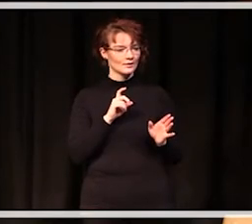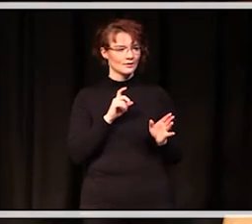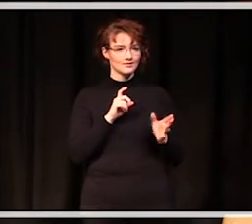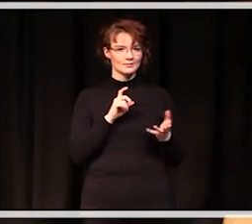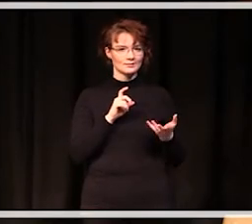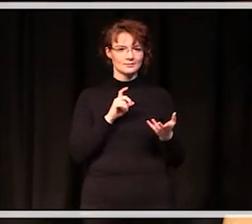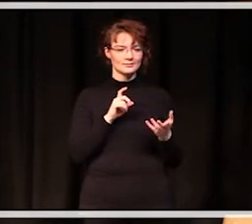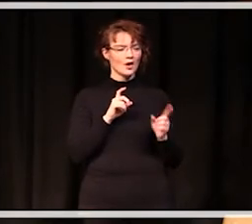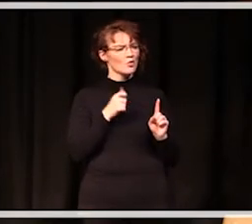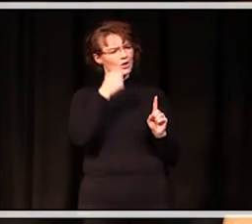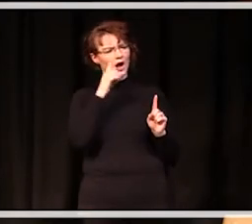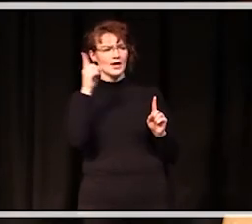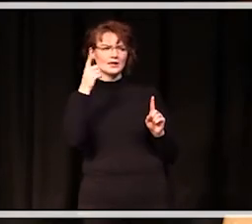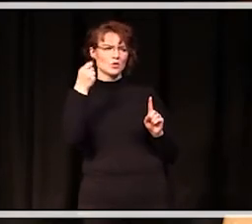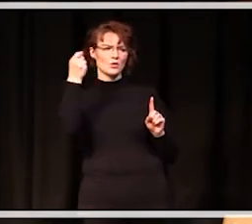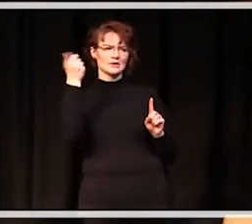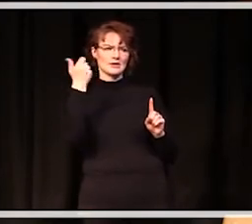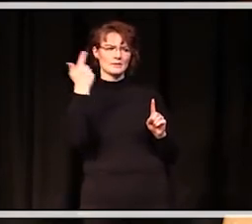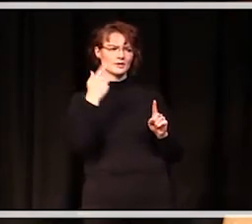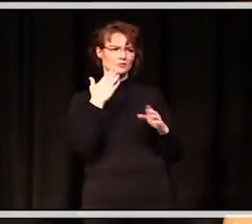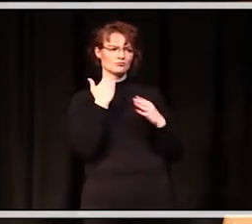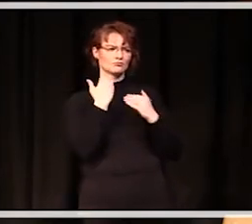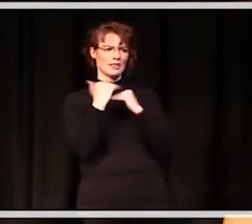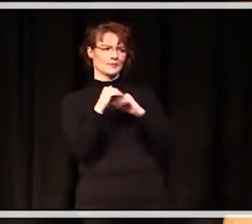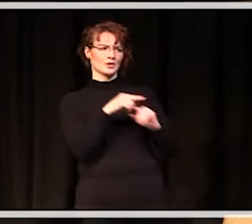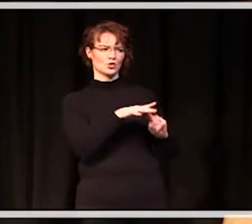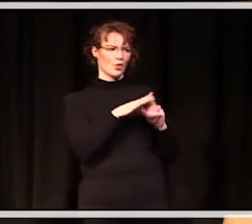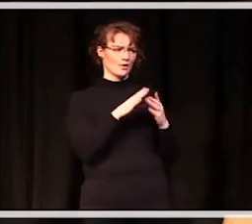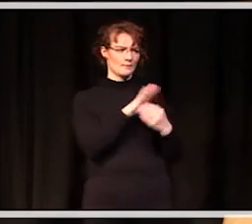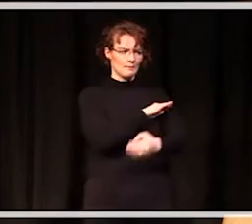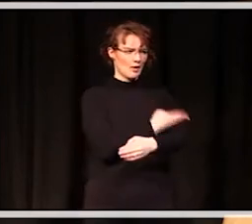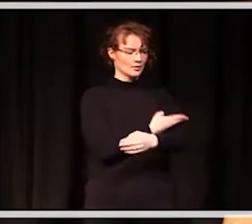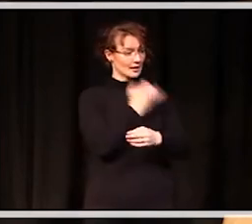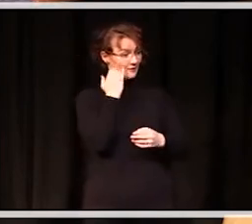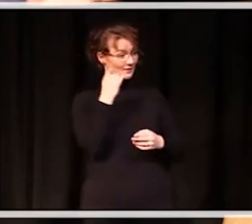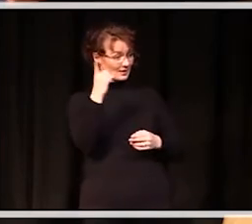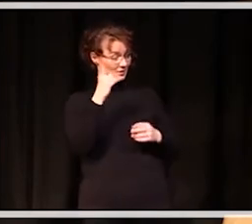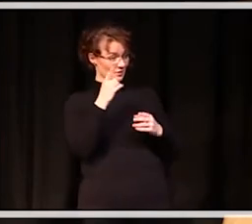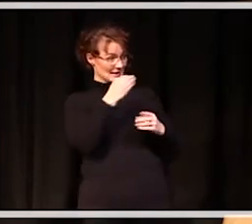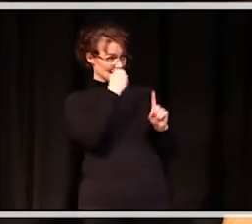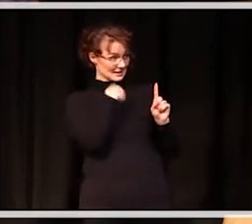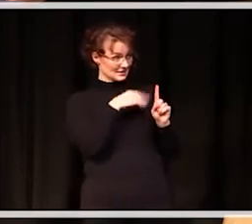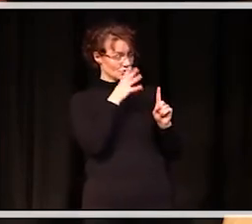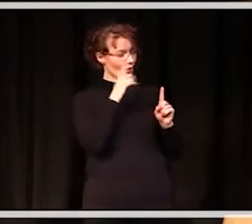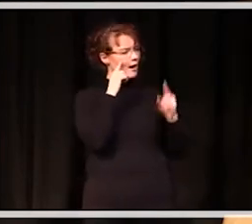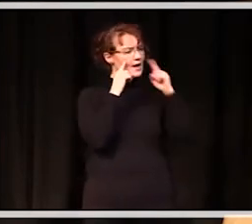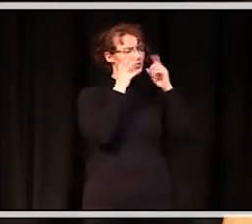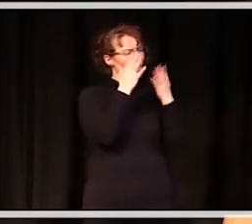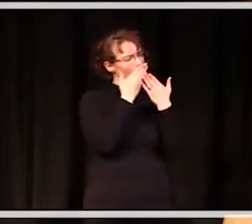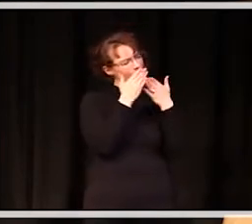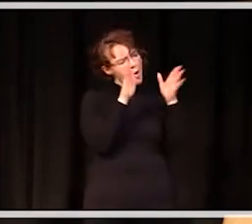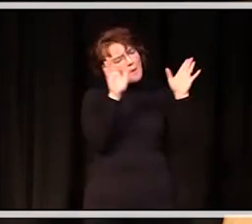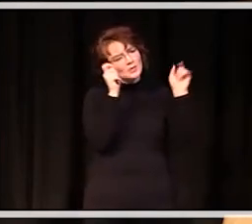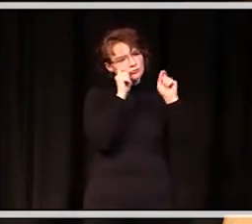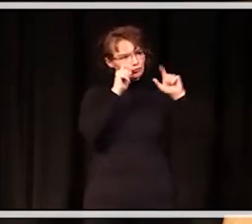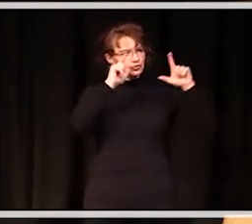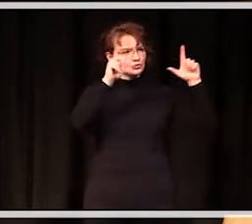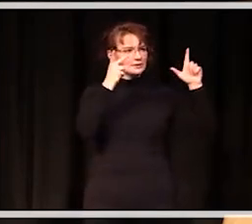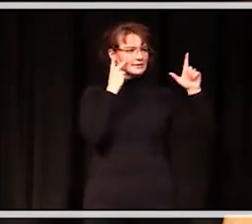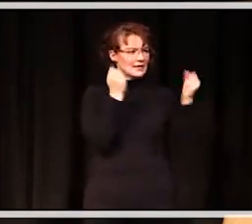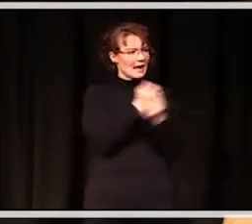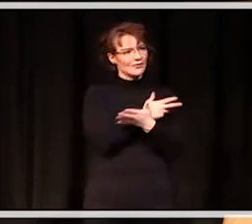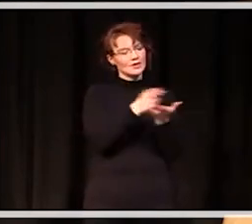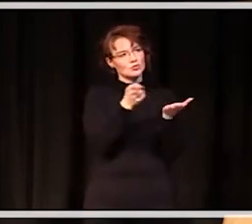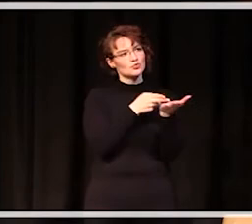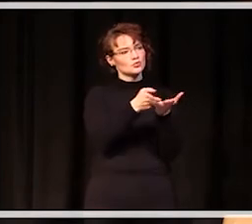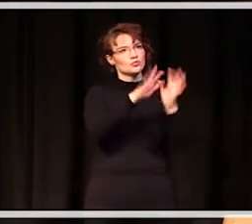holding out on you. He knows that if you do eat, then your eyes are you're gonna have revelation. Your eyes are gonna open. You're gonna have insight. And